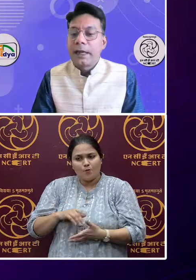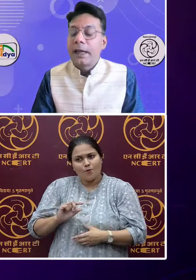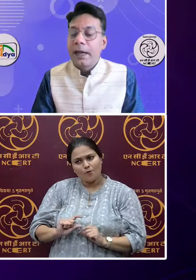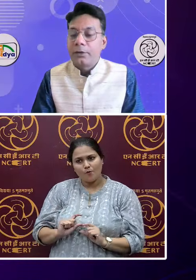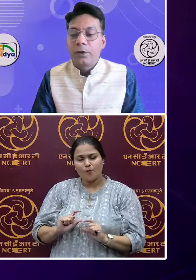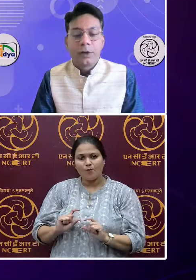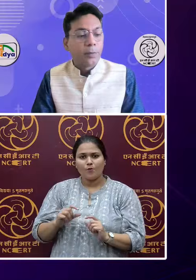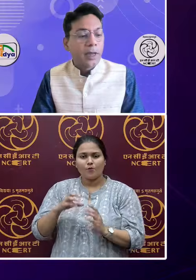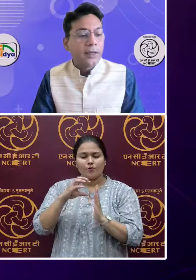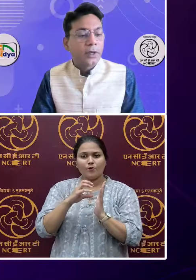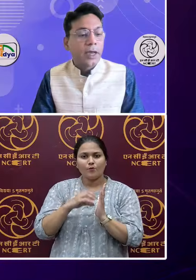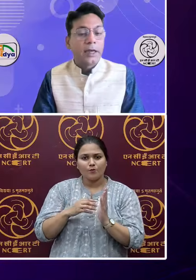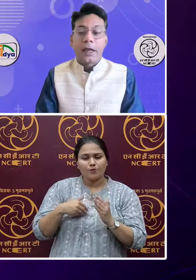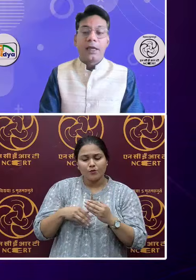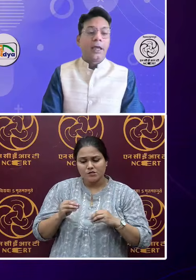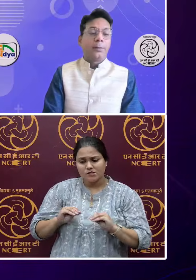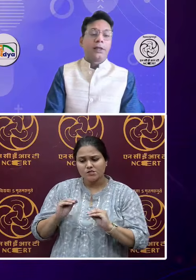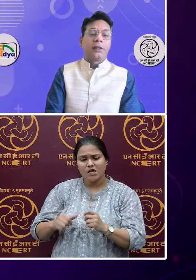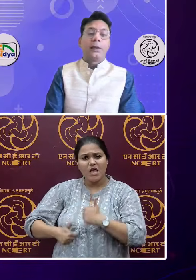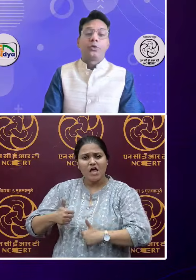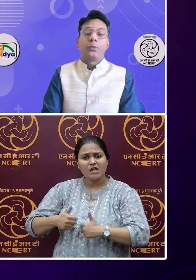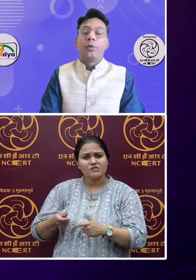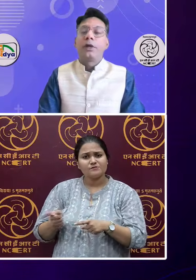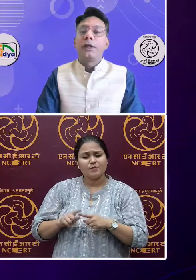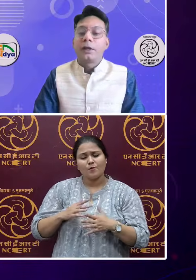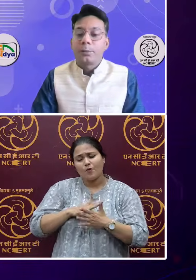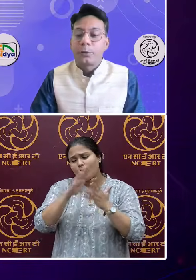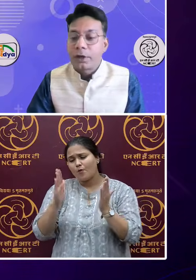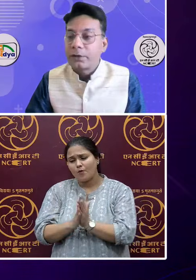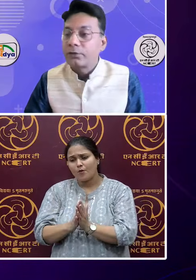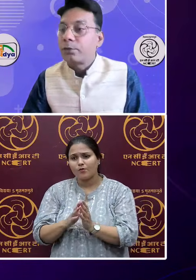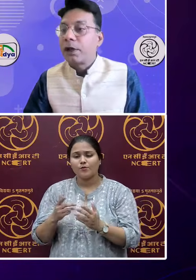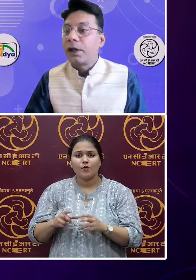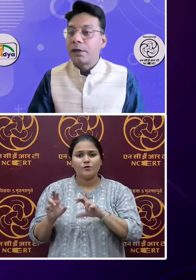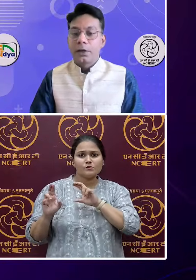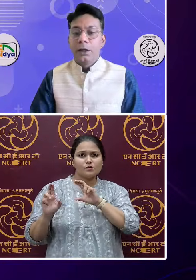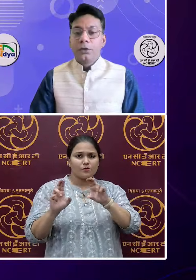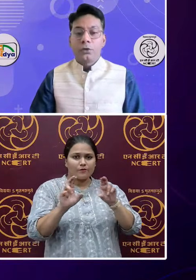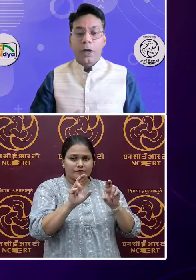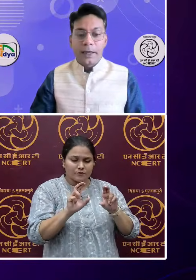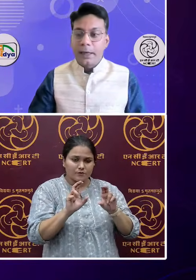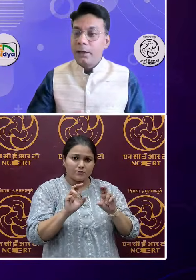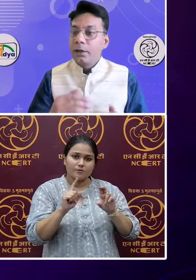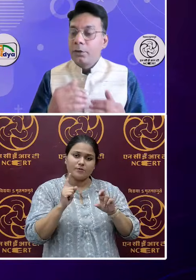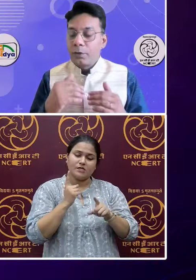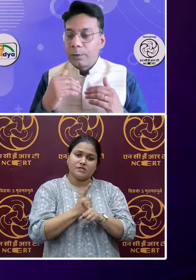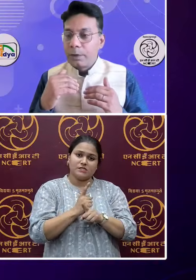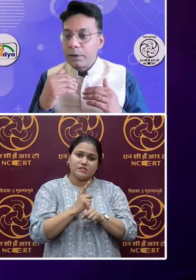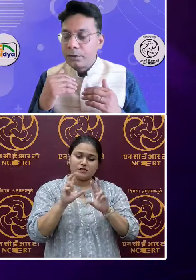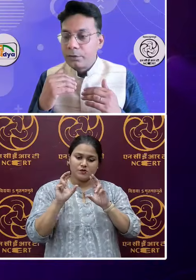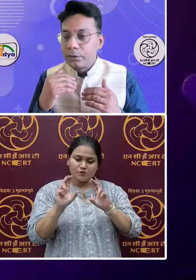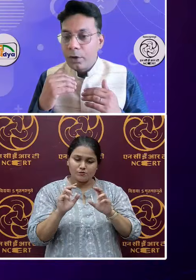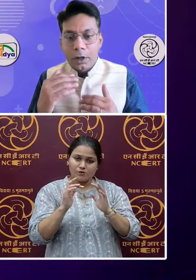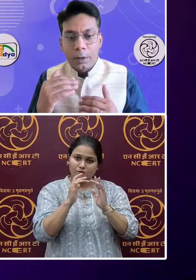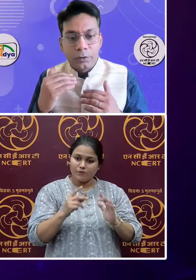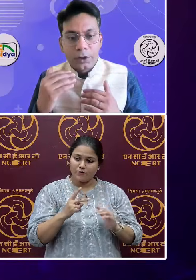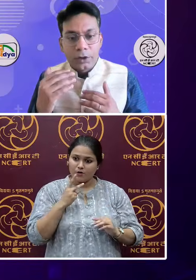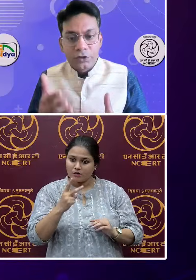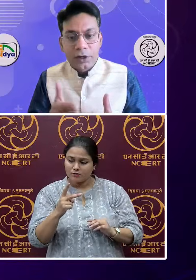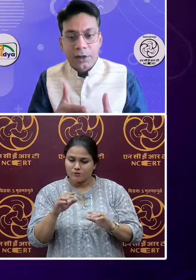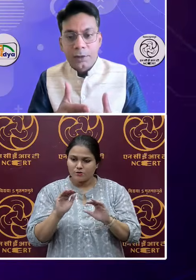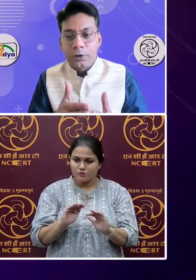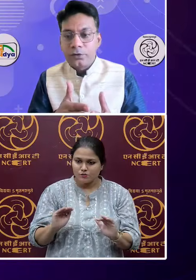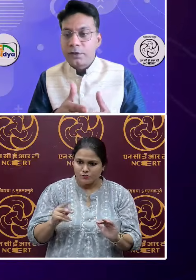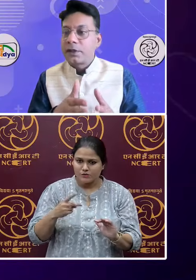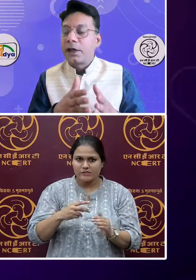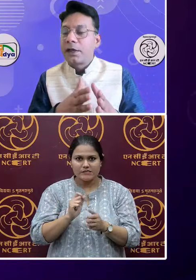content at one place and enable them to monitor the progress of the learner. So again, when we talk about the